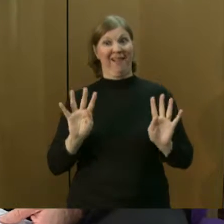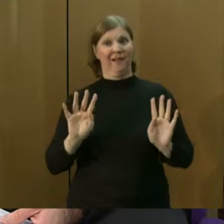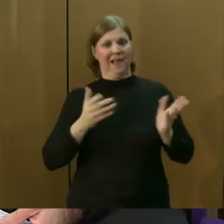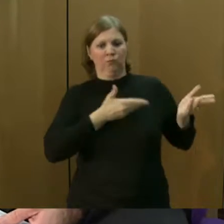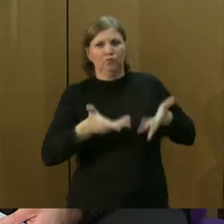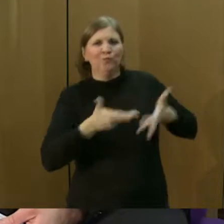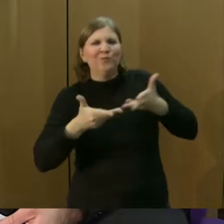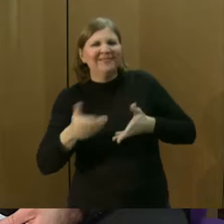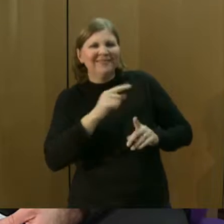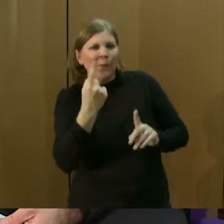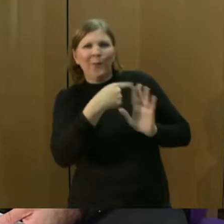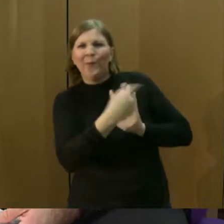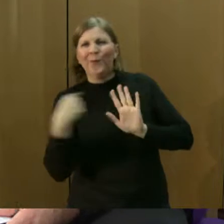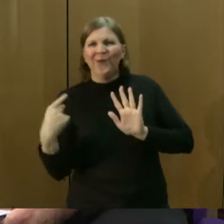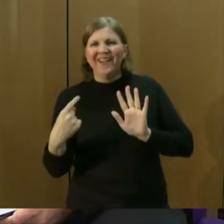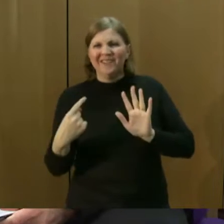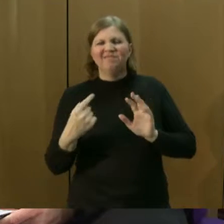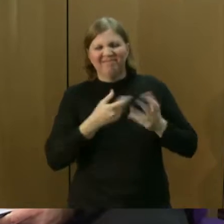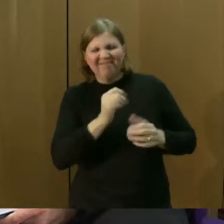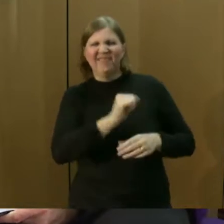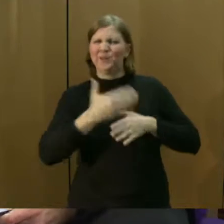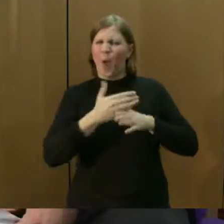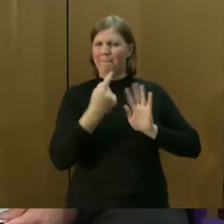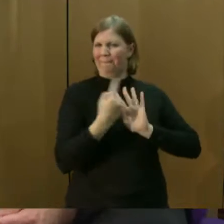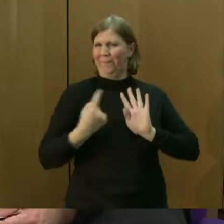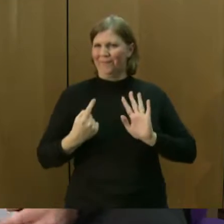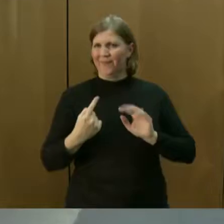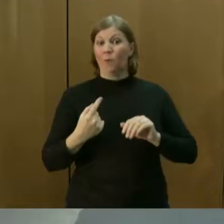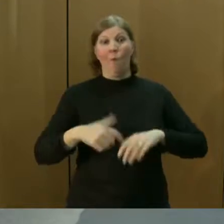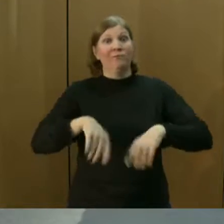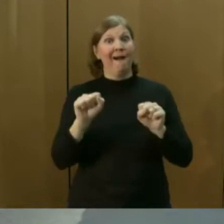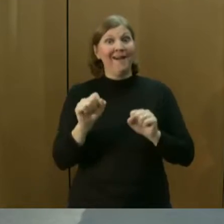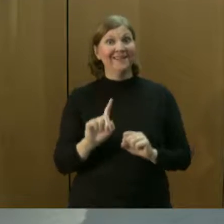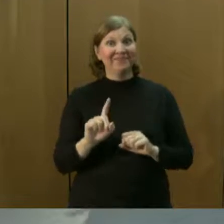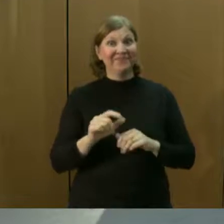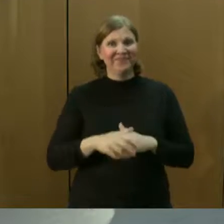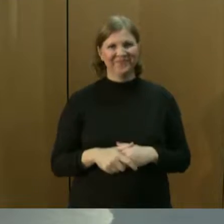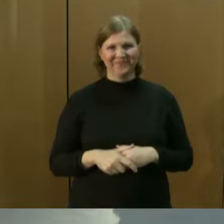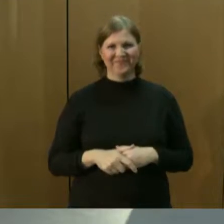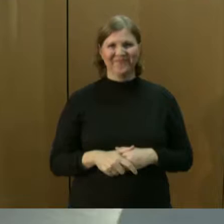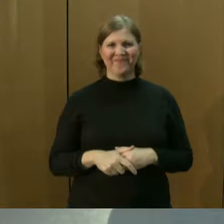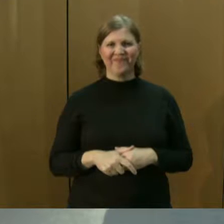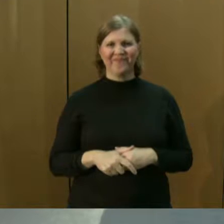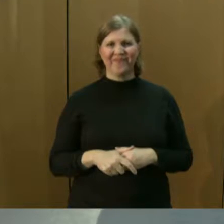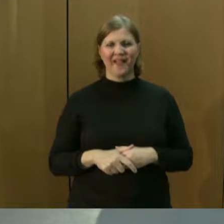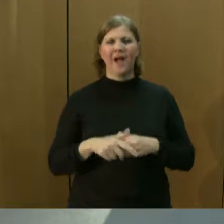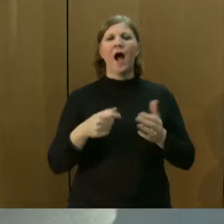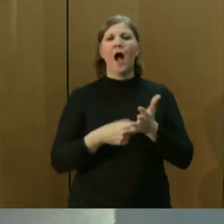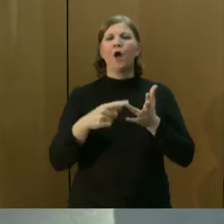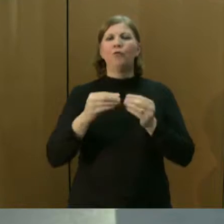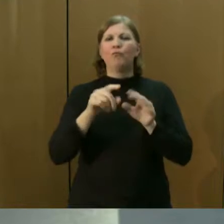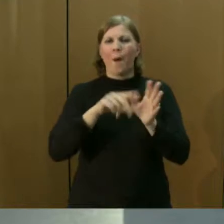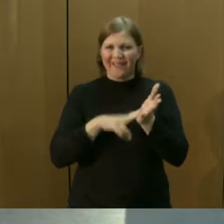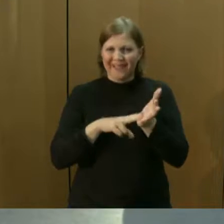talk a little bit about what they do, and we're going to start over on my far right with Robin. Hi, I'm Robin. I'm